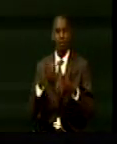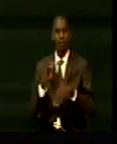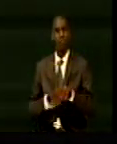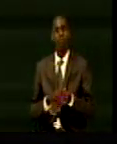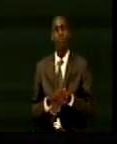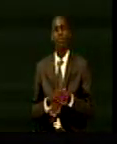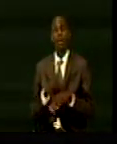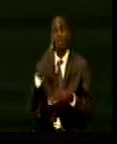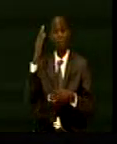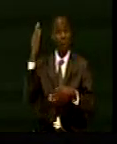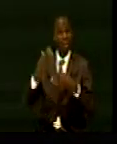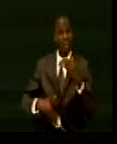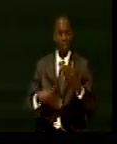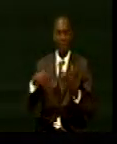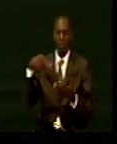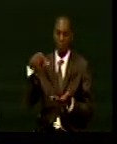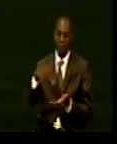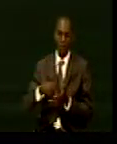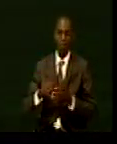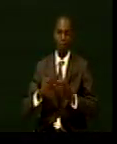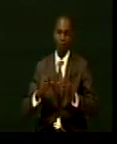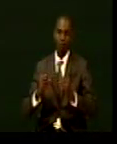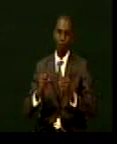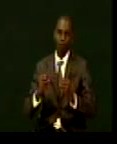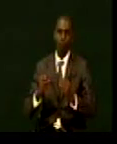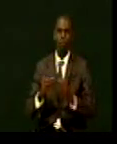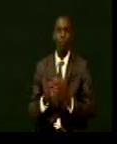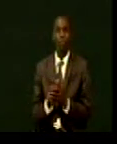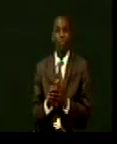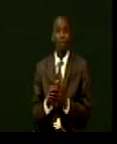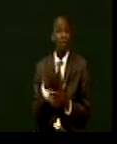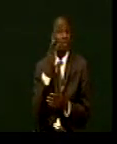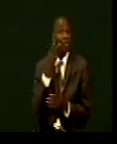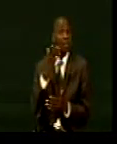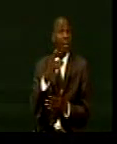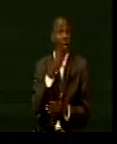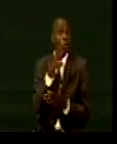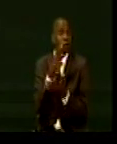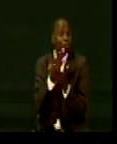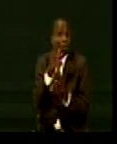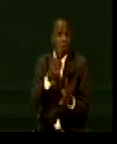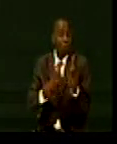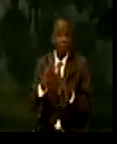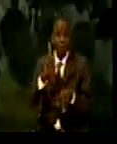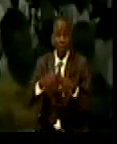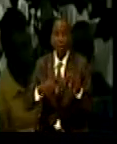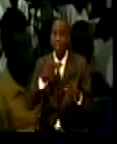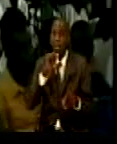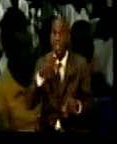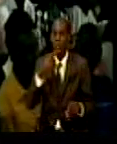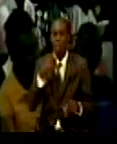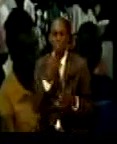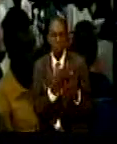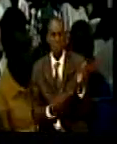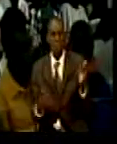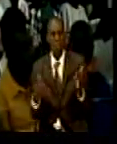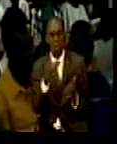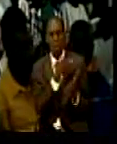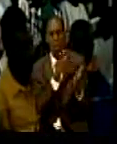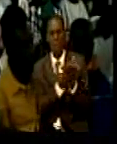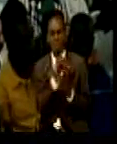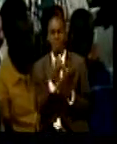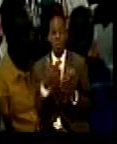there are people you cannot tell what they believe. And they hold the Bible, they carry